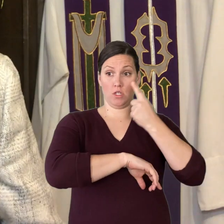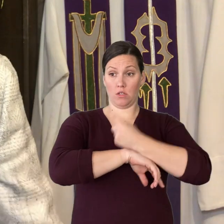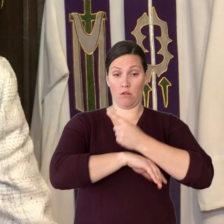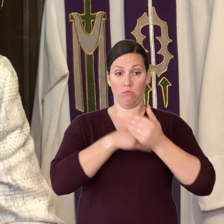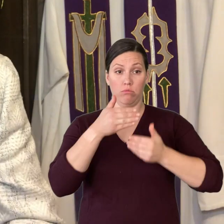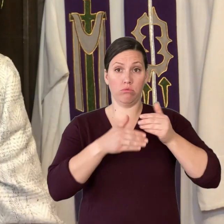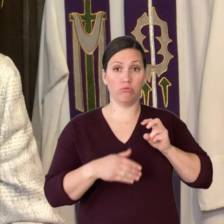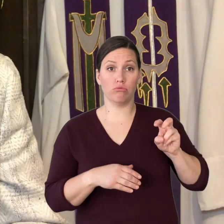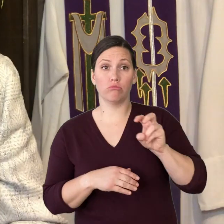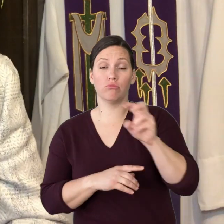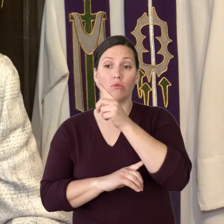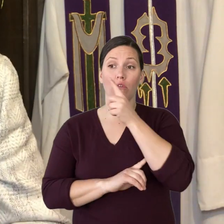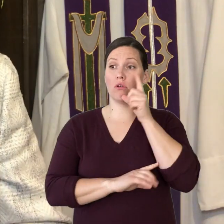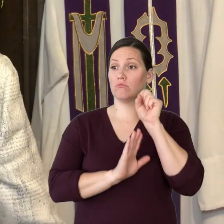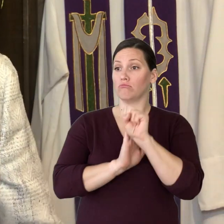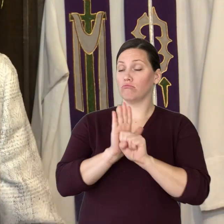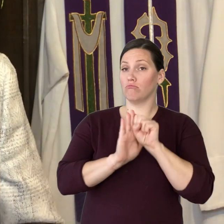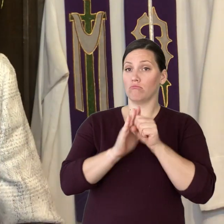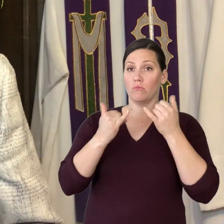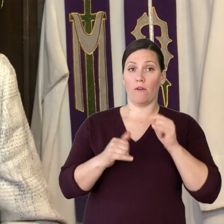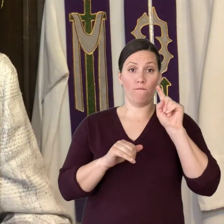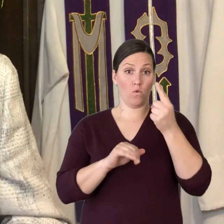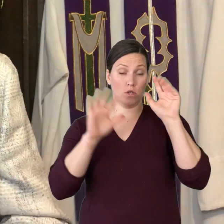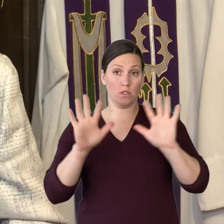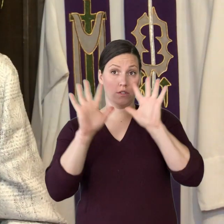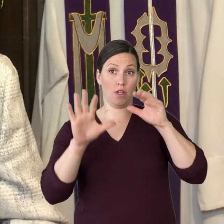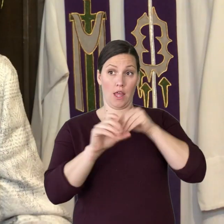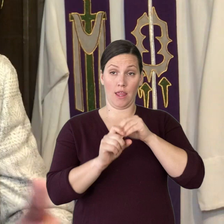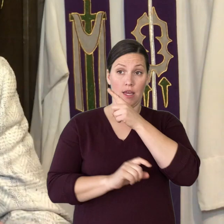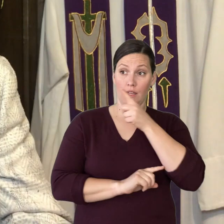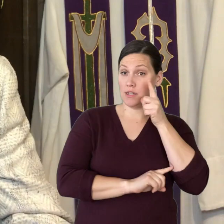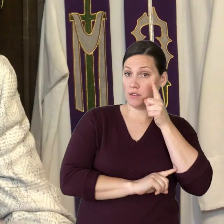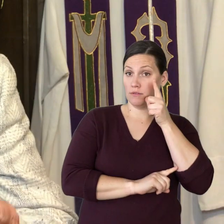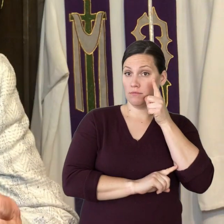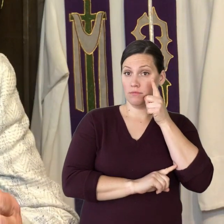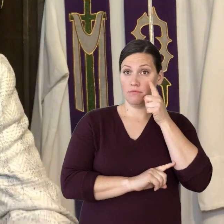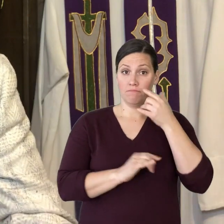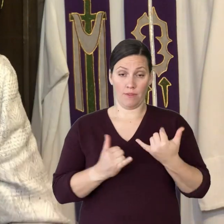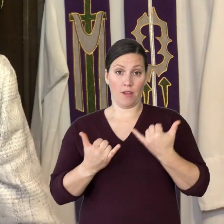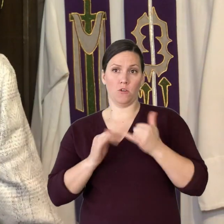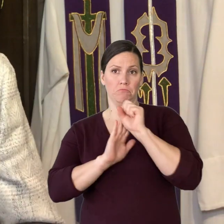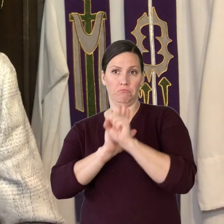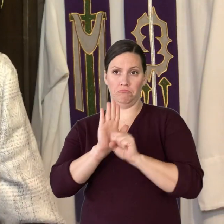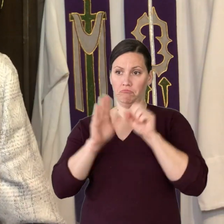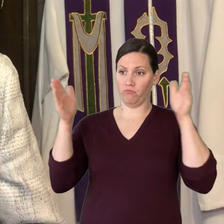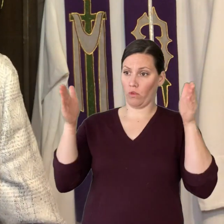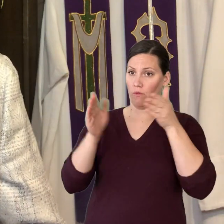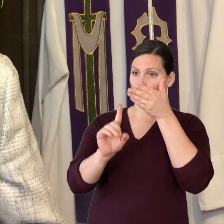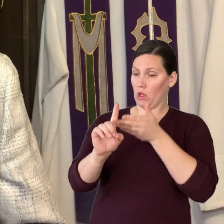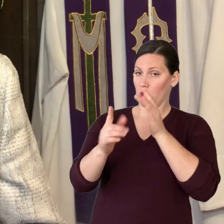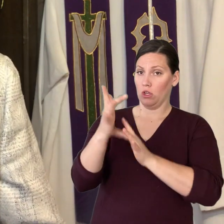begun. Today is the first Sunday in Lent. We know that our Lenten season is a focus on Jesus